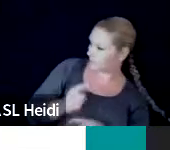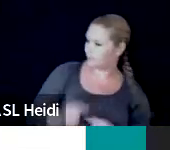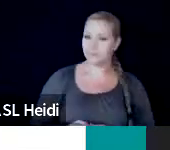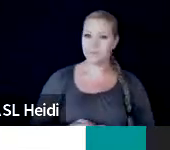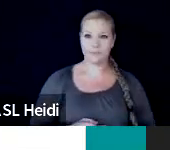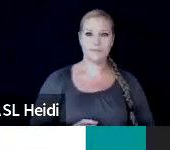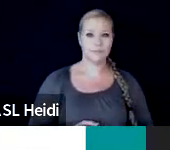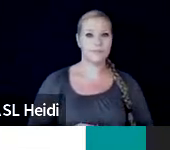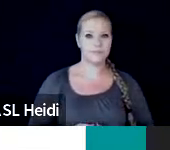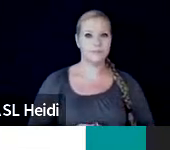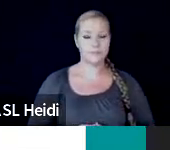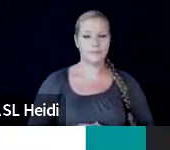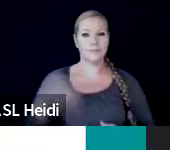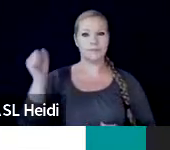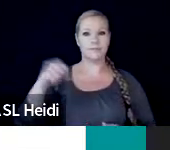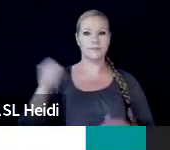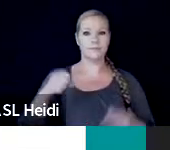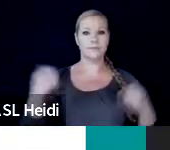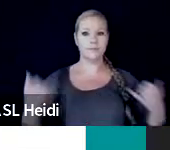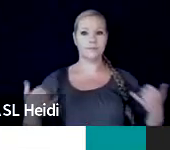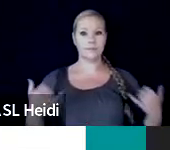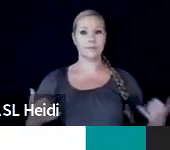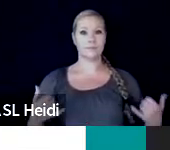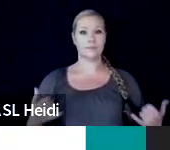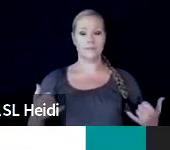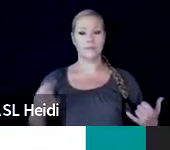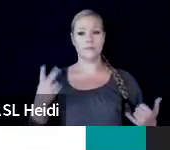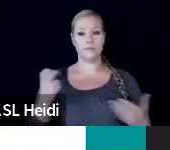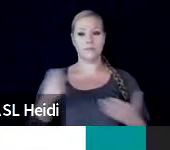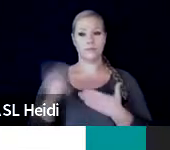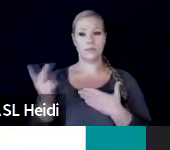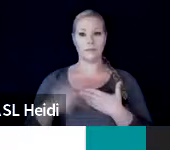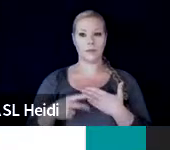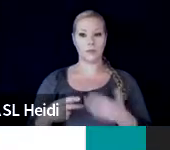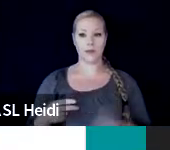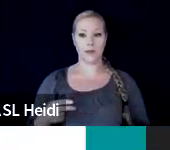Yeah, currently the program